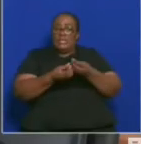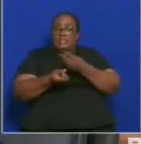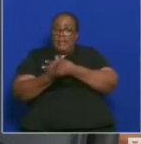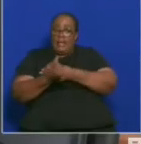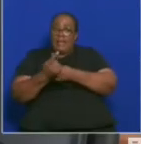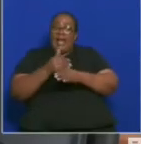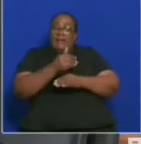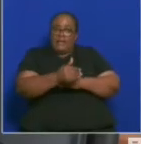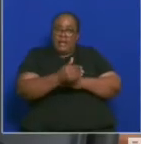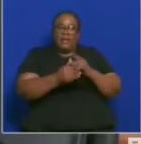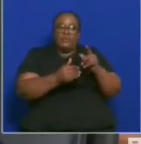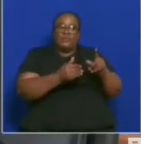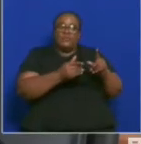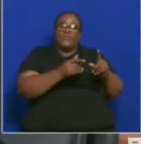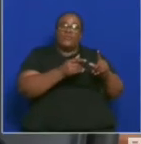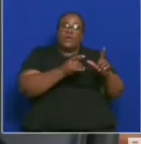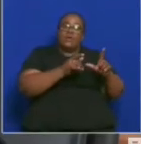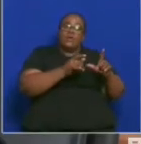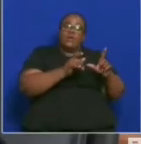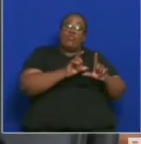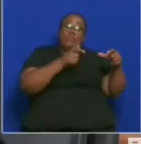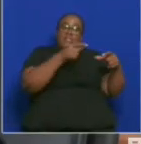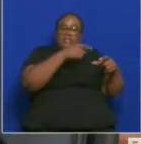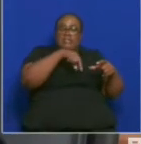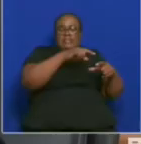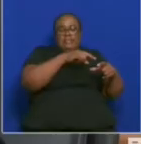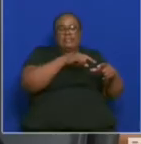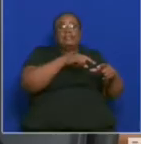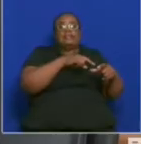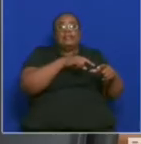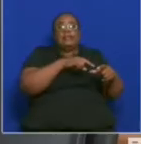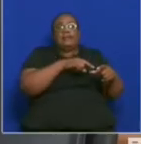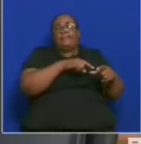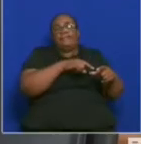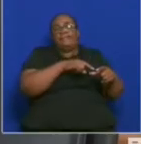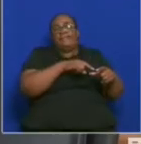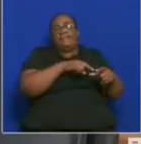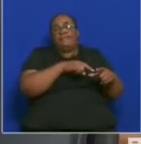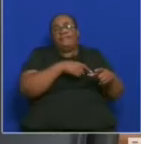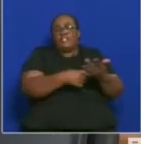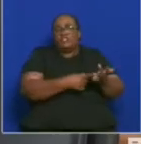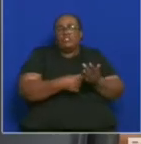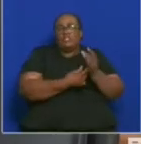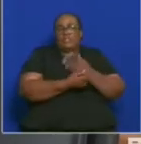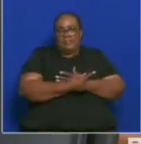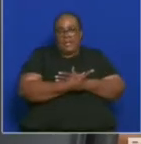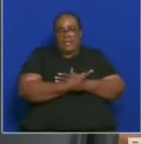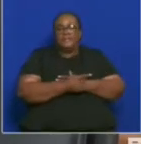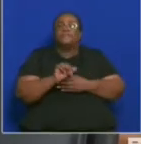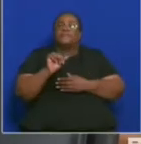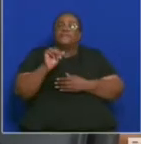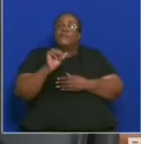You begin with an apology on page 7 for the delayed submission